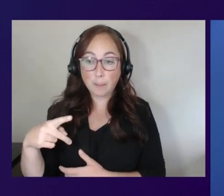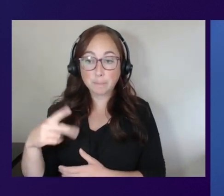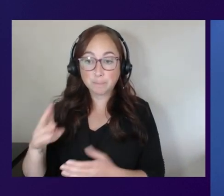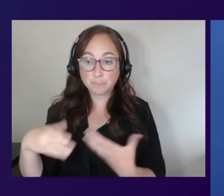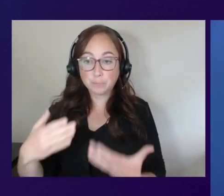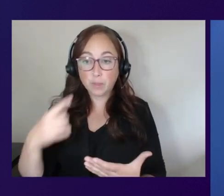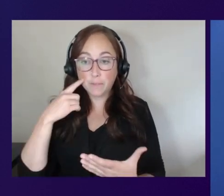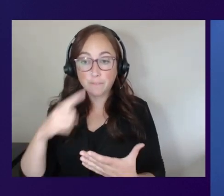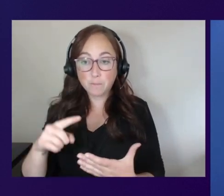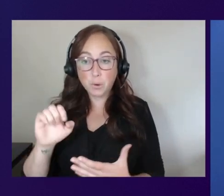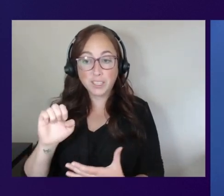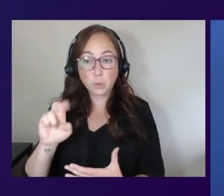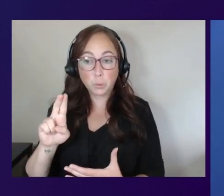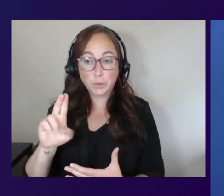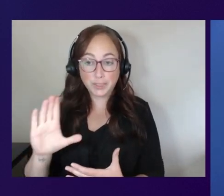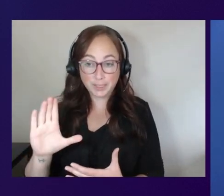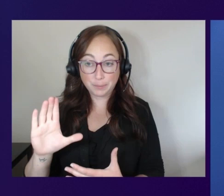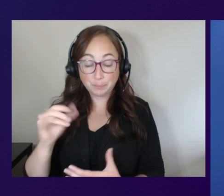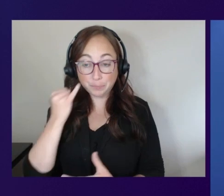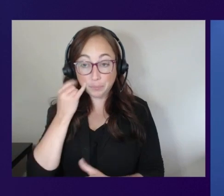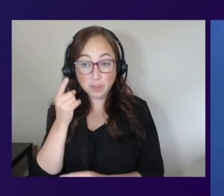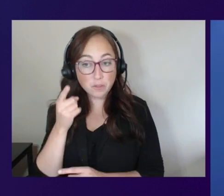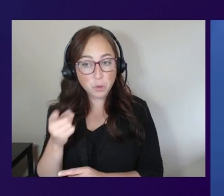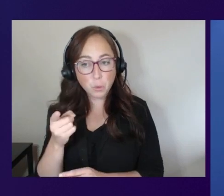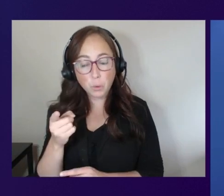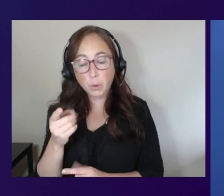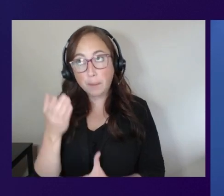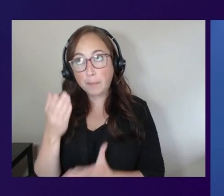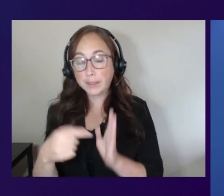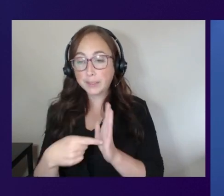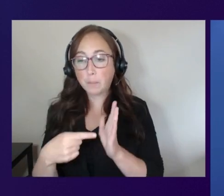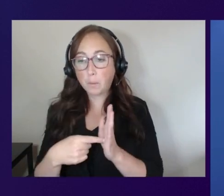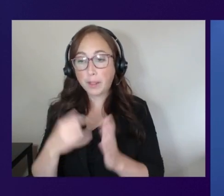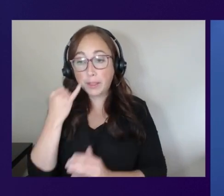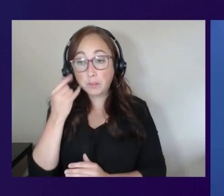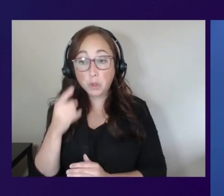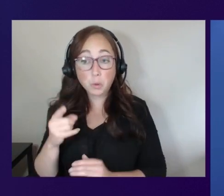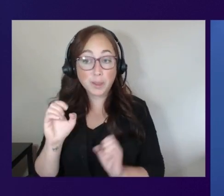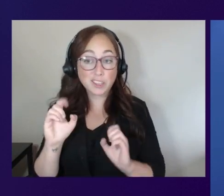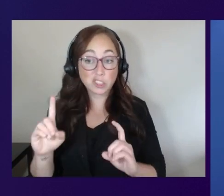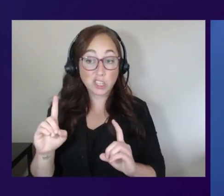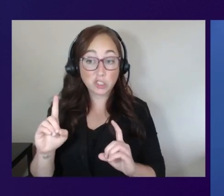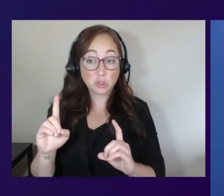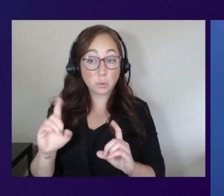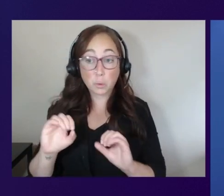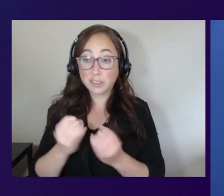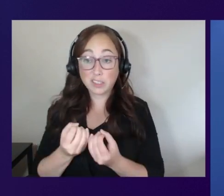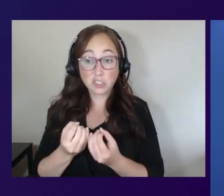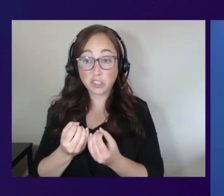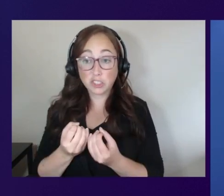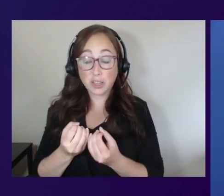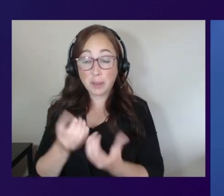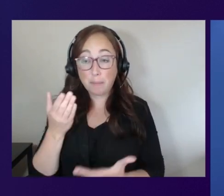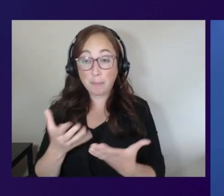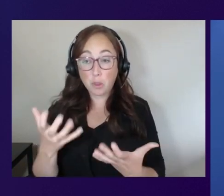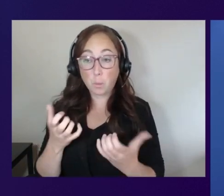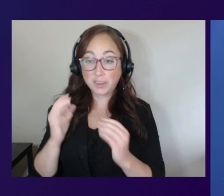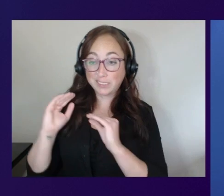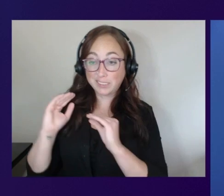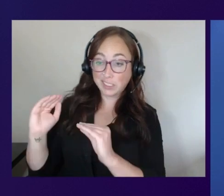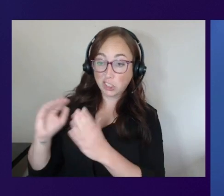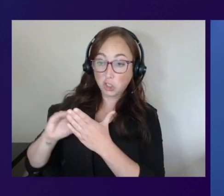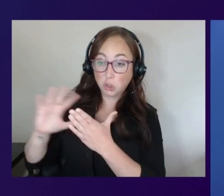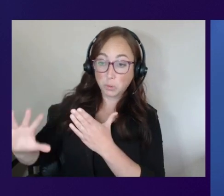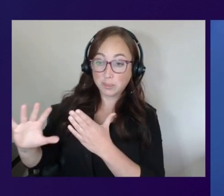Or if you are, say, educational organization and you want to just teach your students, or if